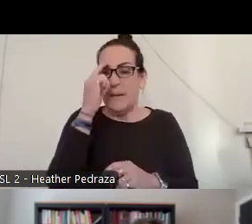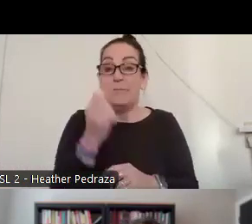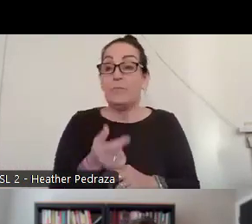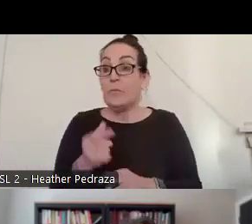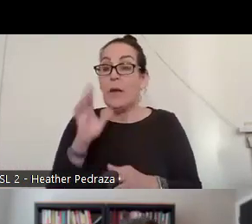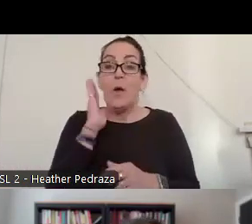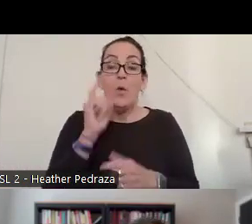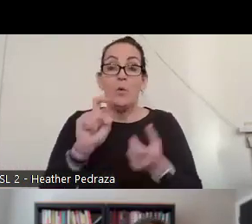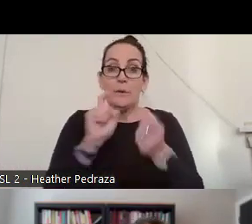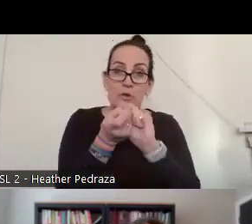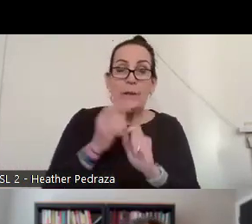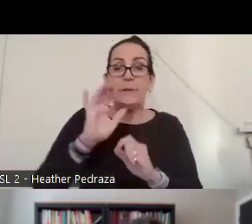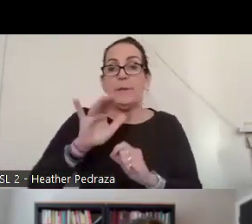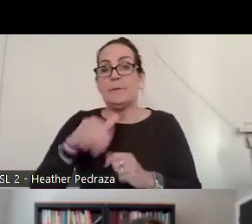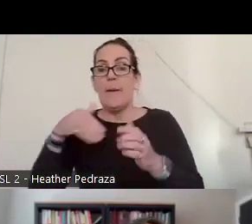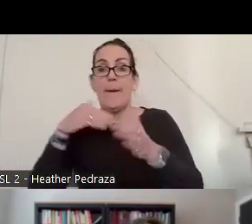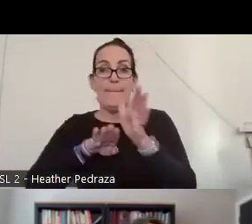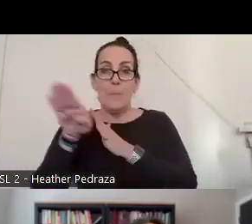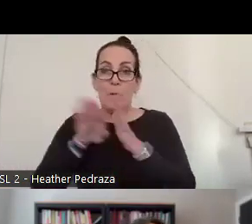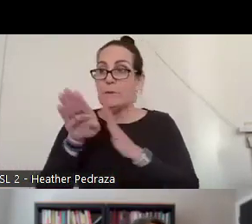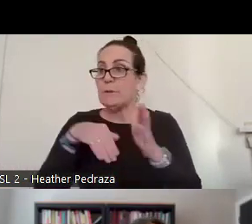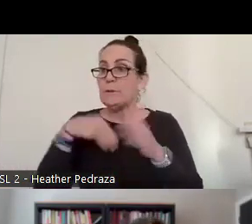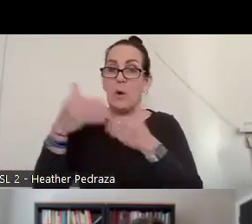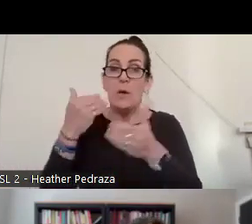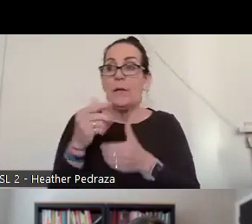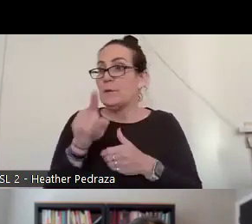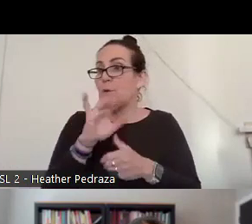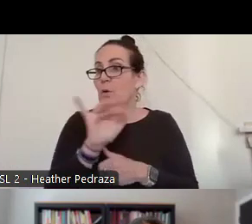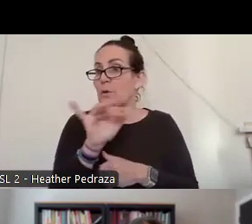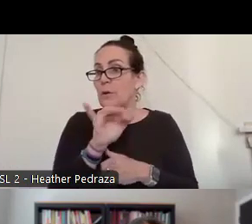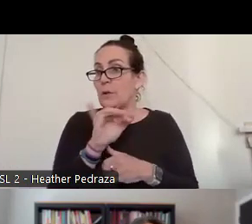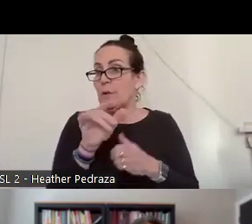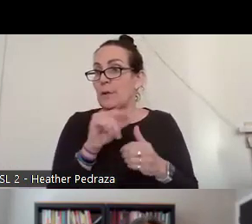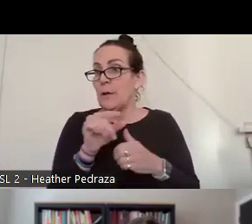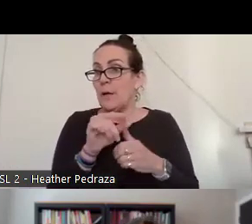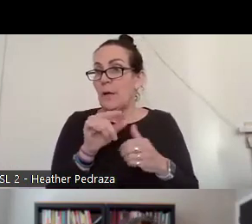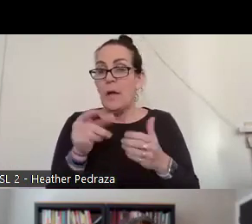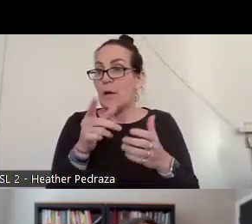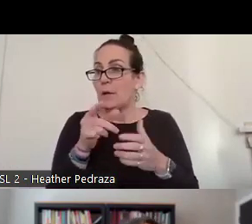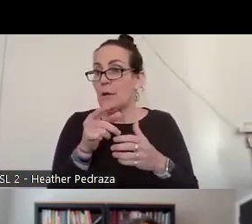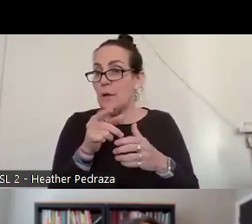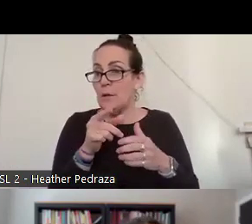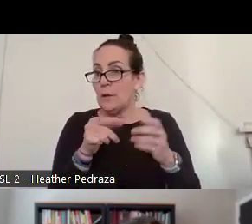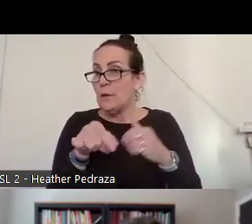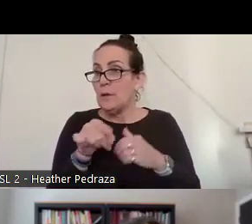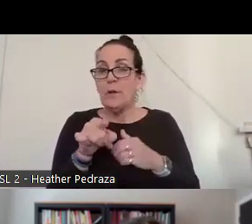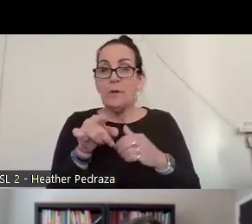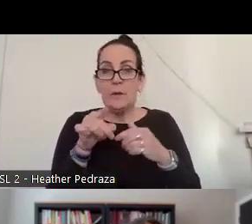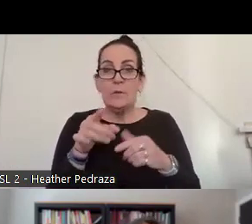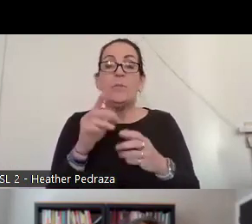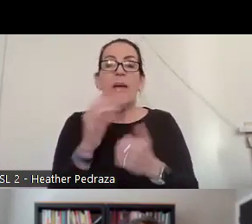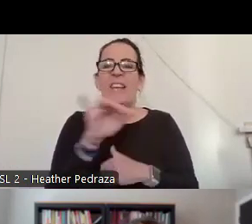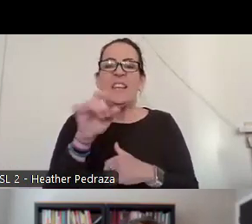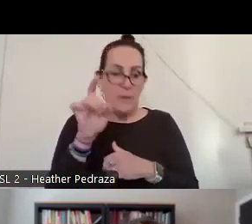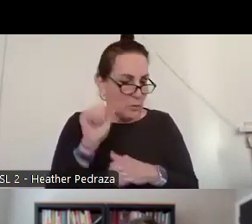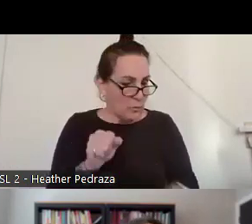to MPA processes, content, systems, anything within that implementation framework that could be tweaked or refined in